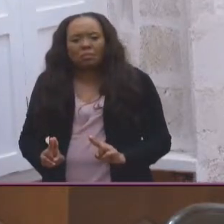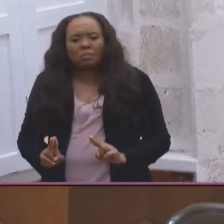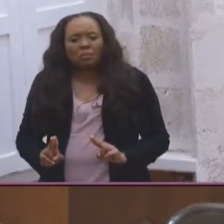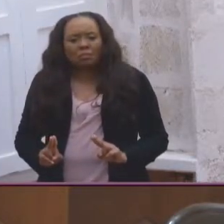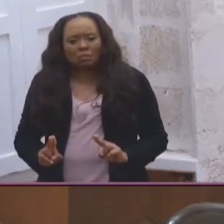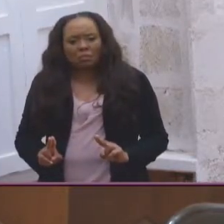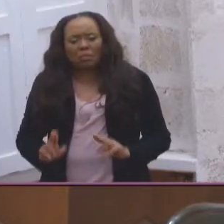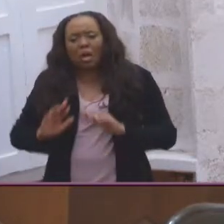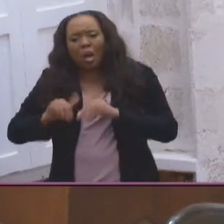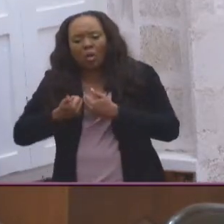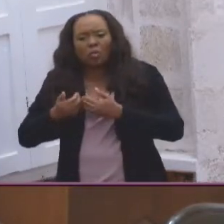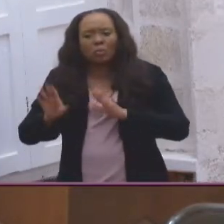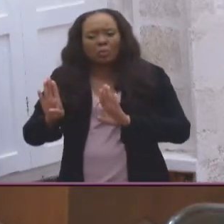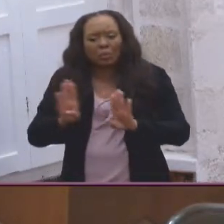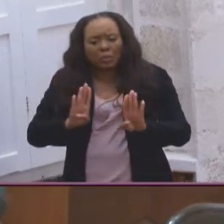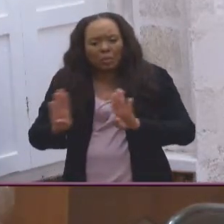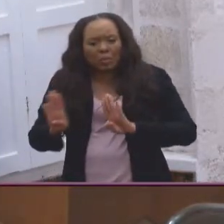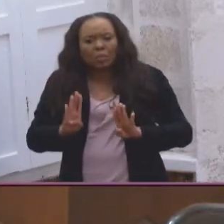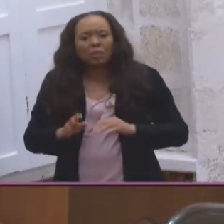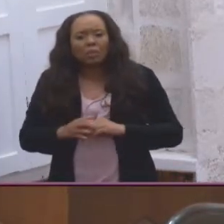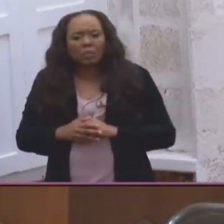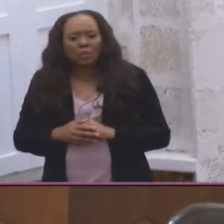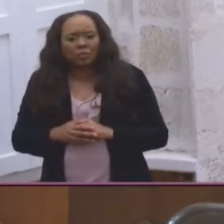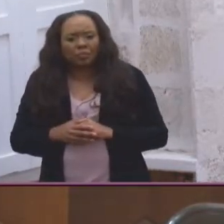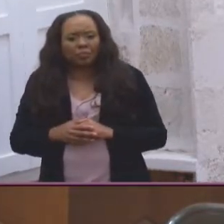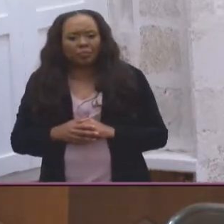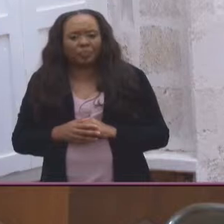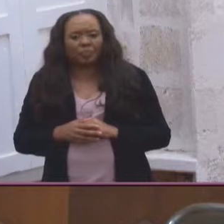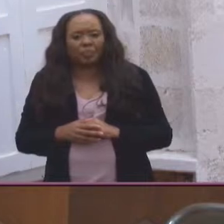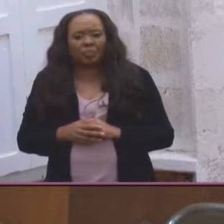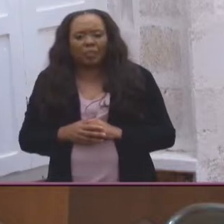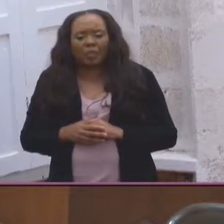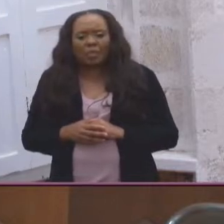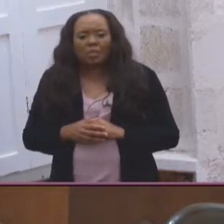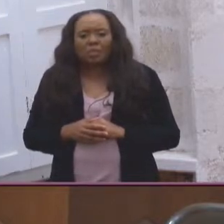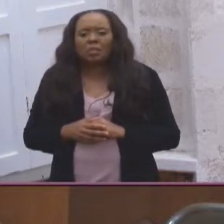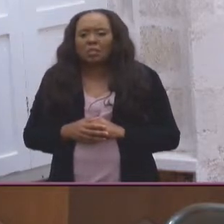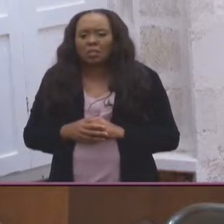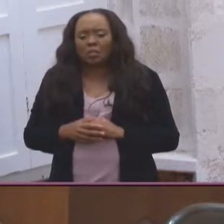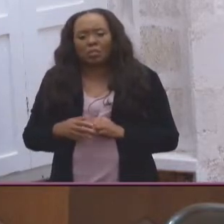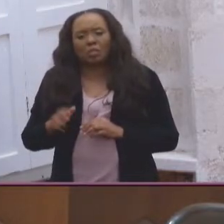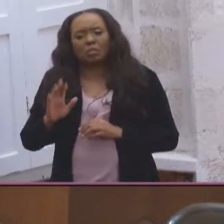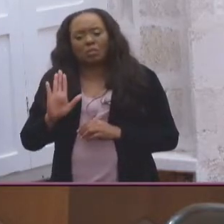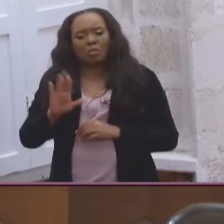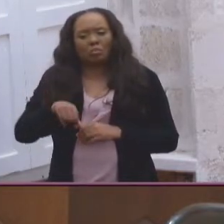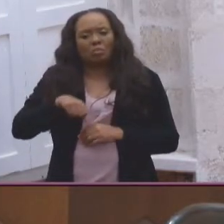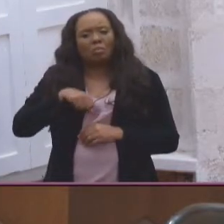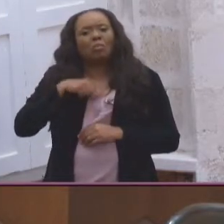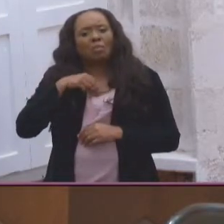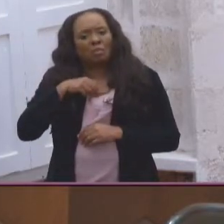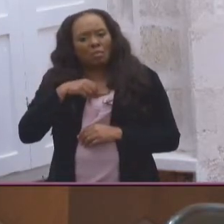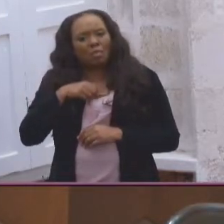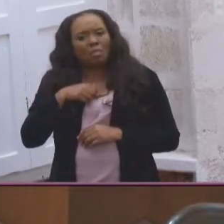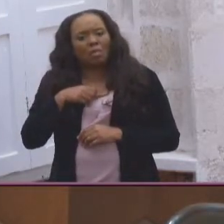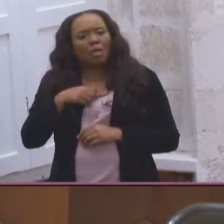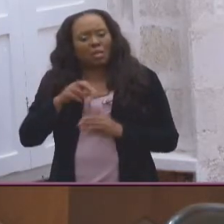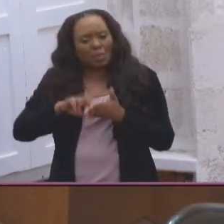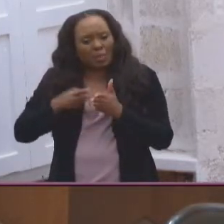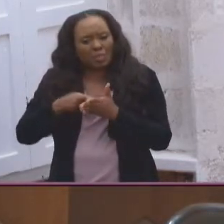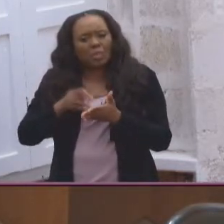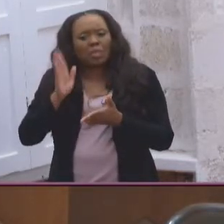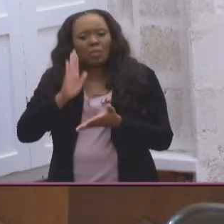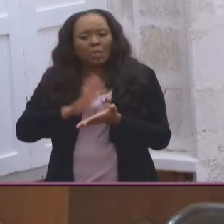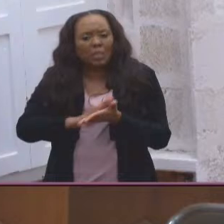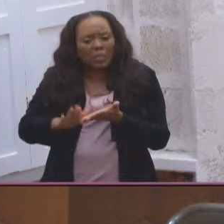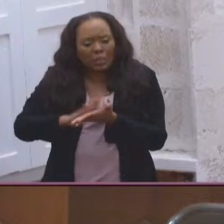how you conduct yourself. And therefore it transcends many of the areas that we're talking about this afternoon. But I also want to go